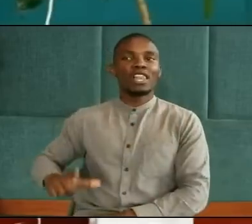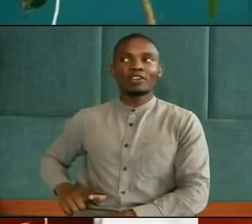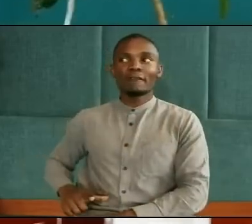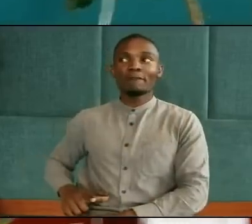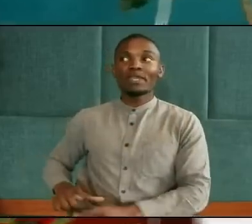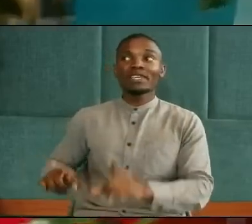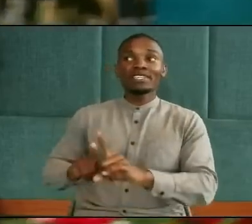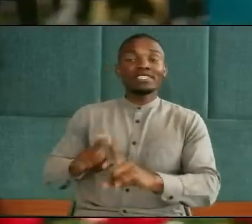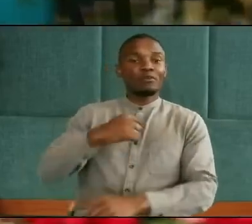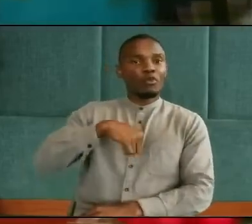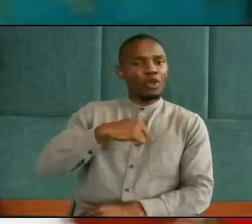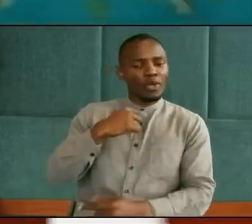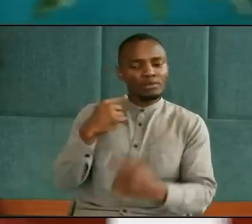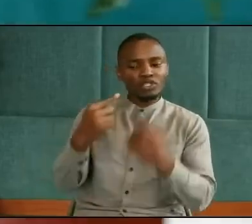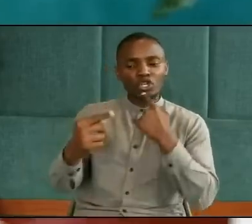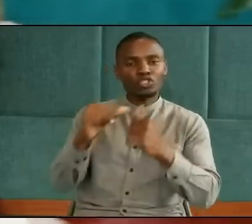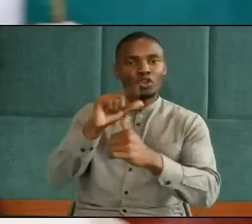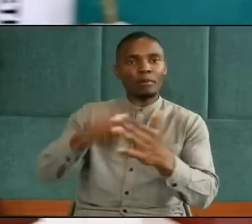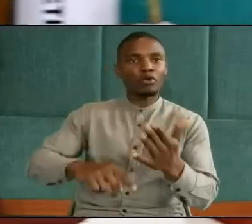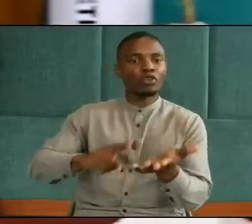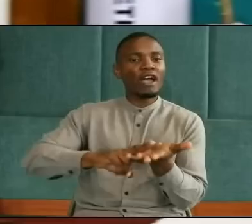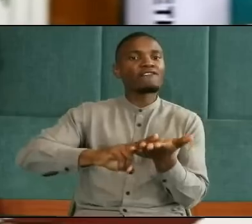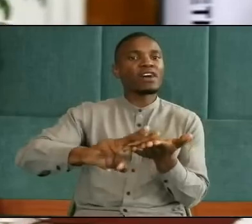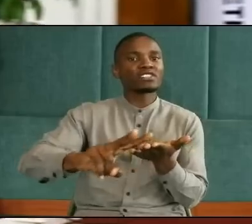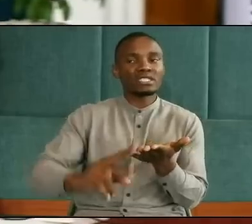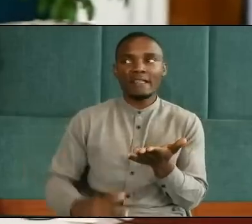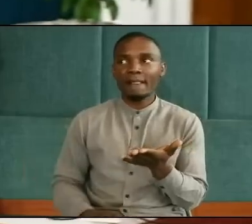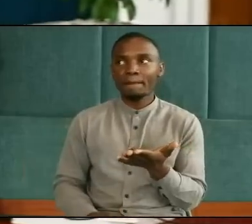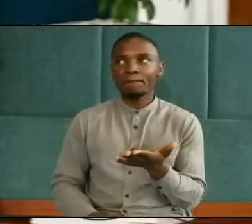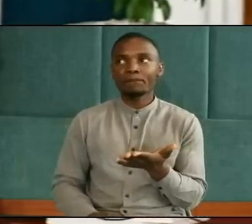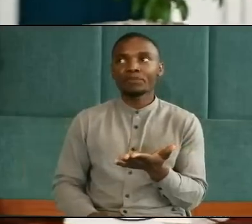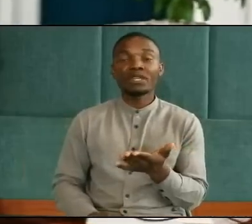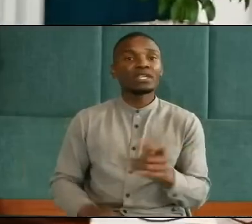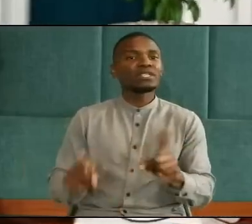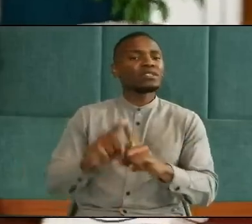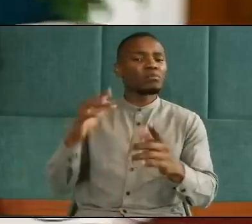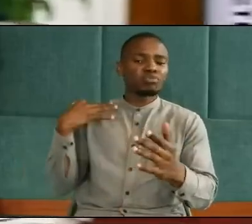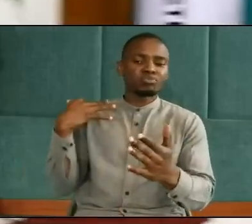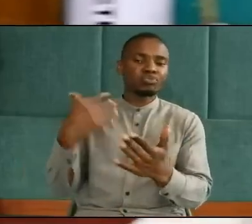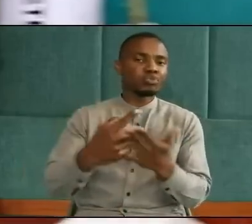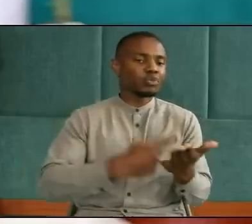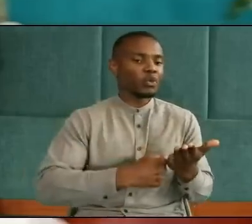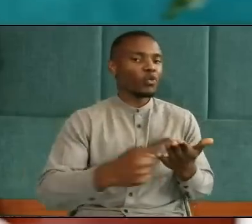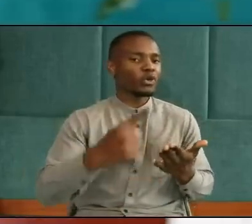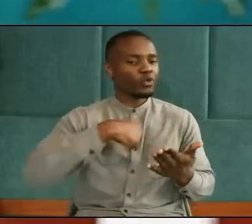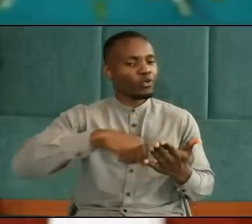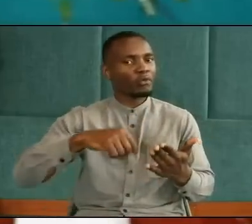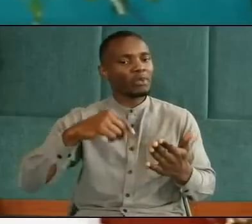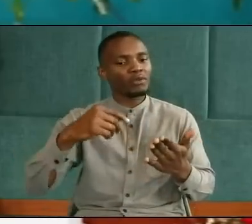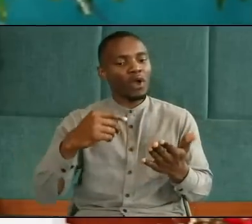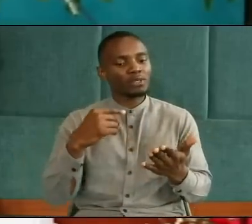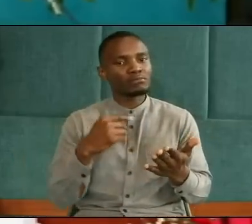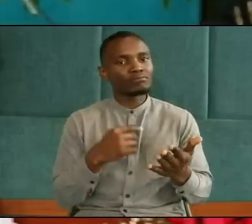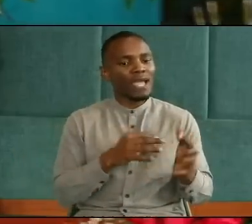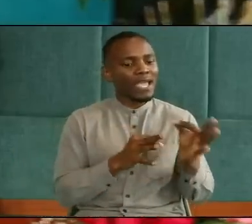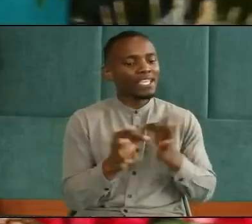subject just a verse away. All week this week, we have been unpacking the